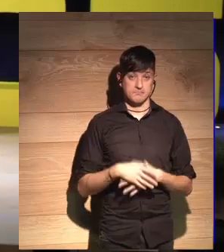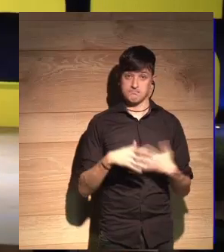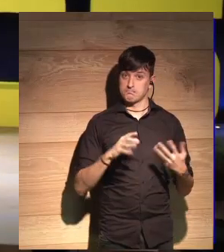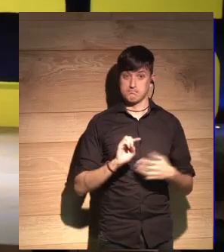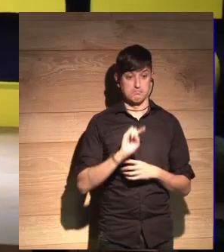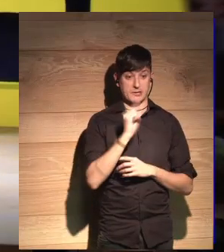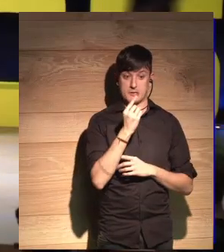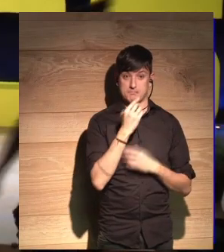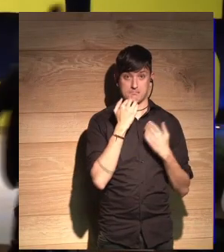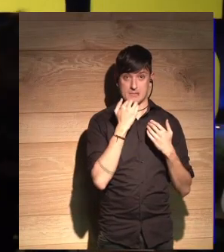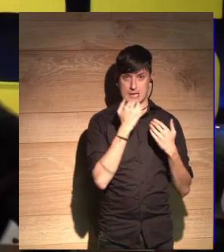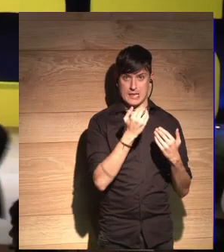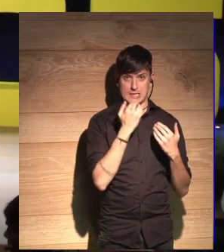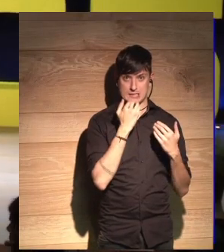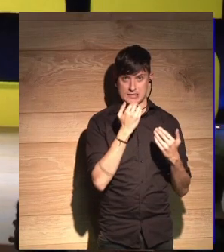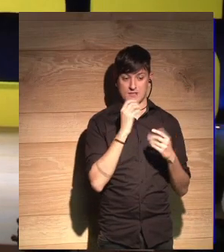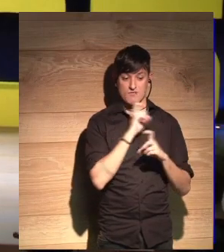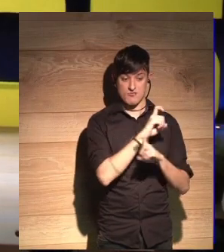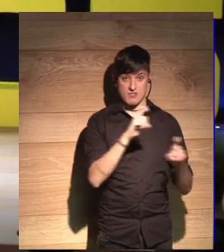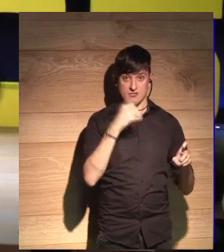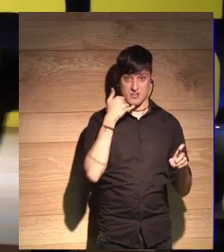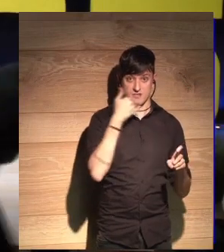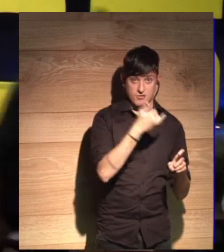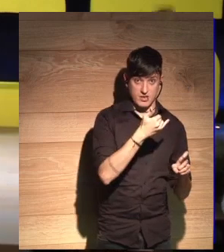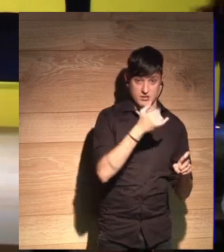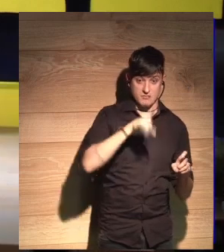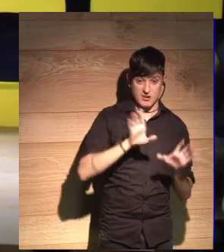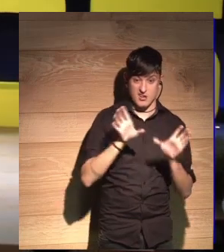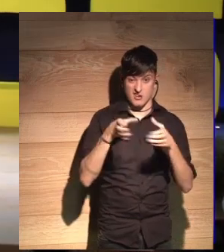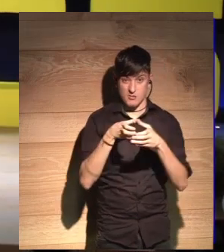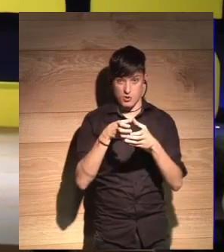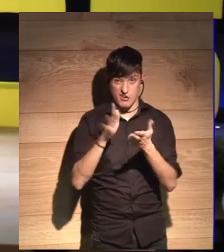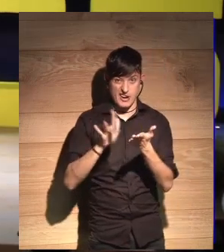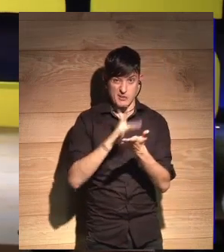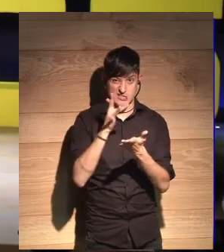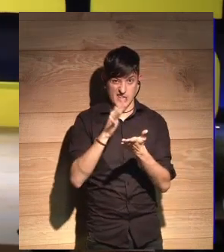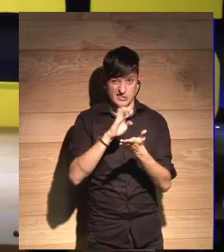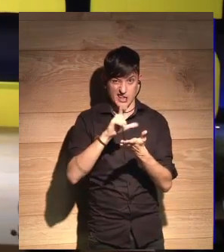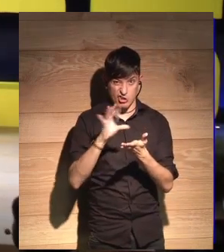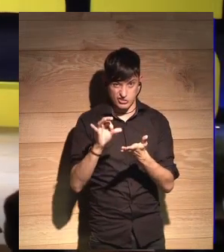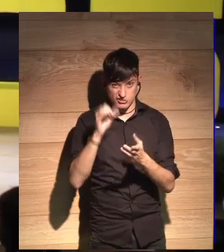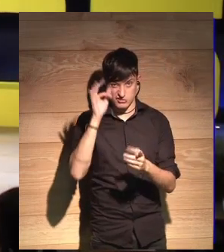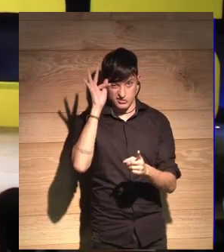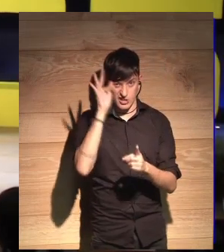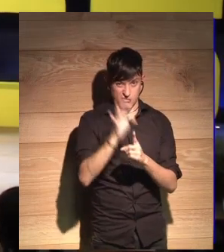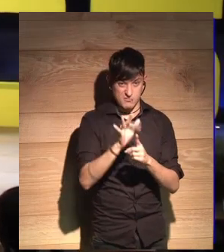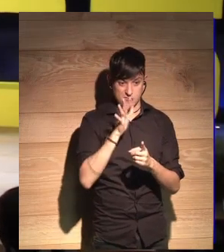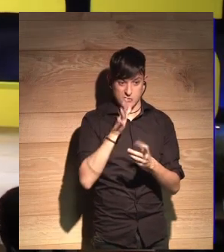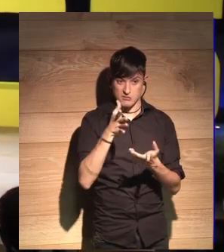En primer lugar, First of all, I would like to thank Fundación Telefónica and also the team of